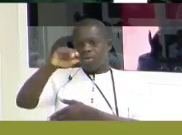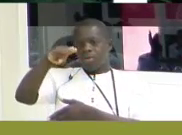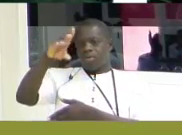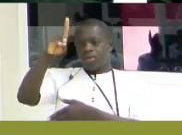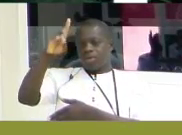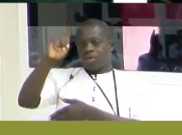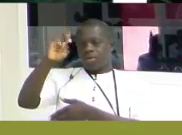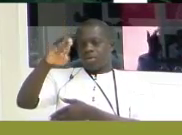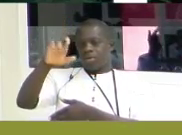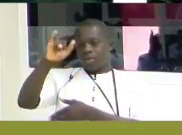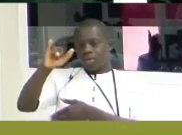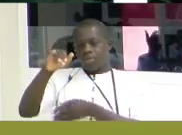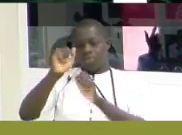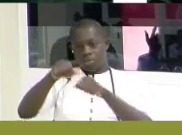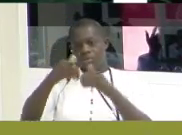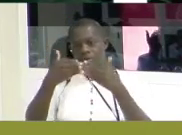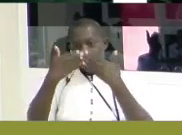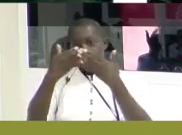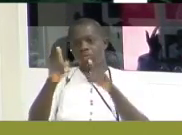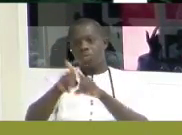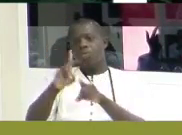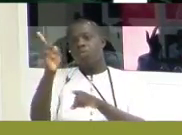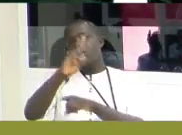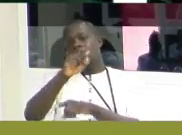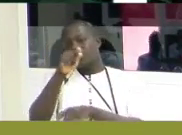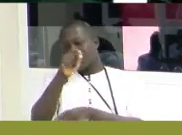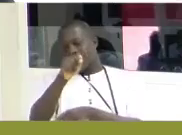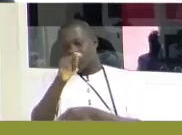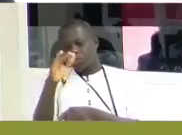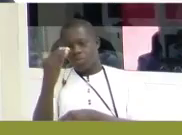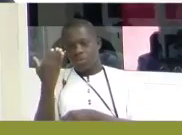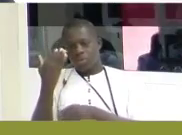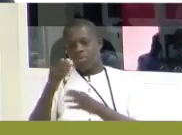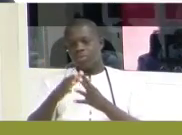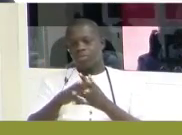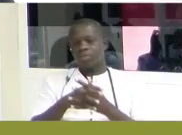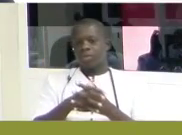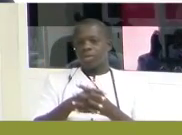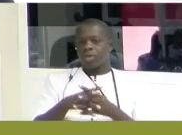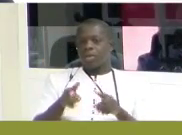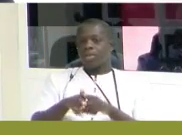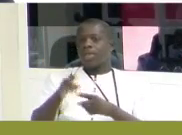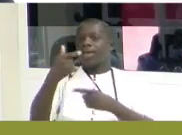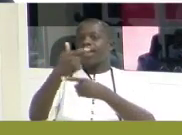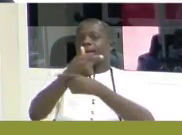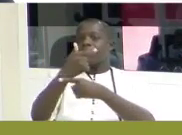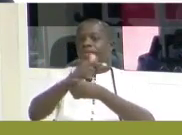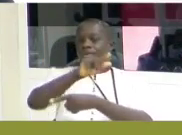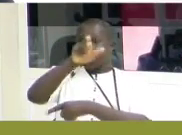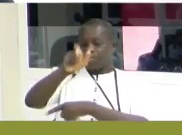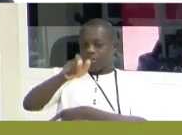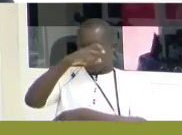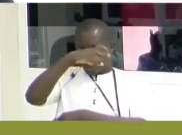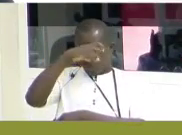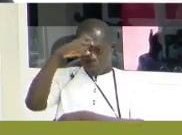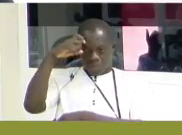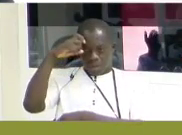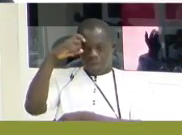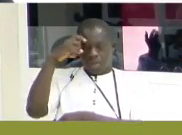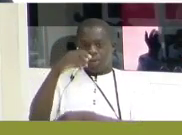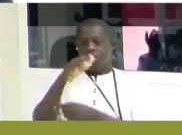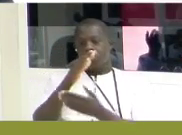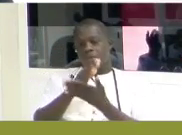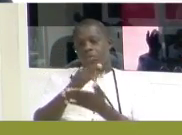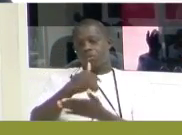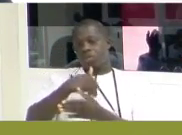so? And can you tell us what a rejoinder was? Yes, as a civil servant at the time, despite that